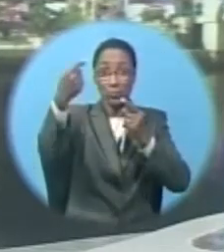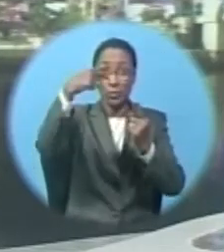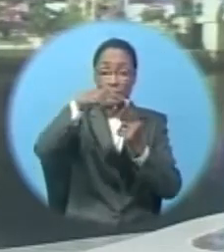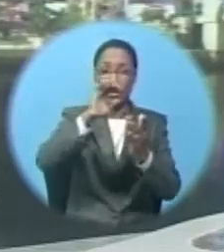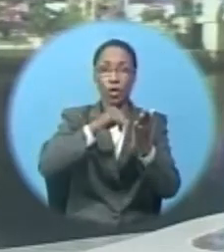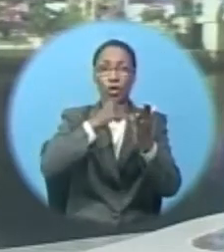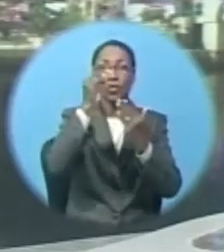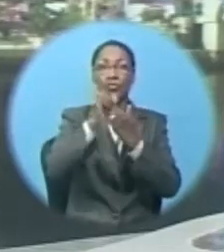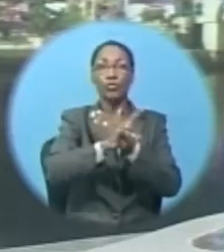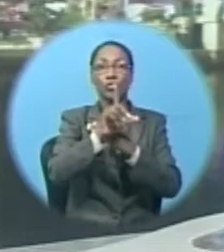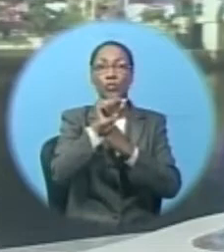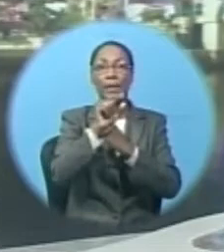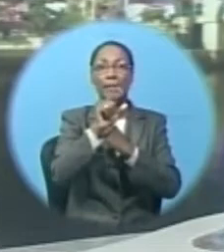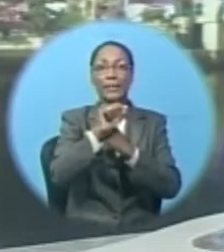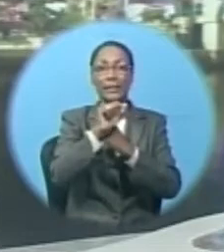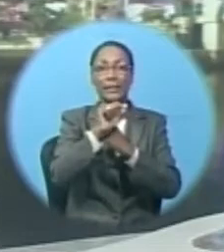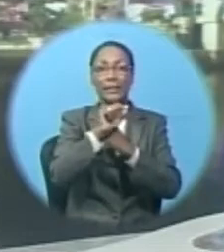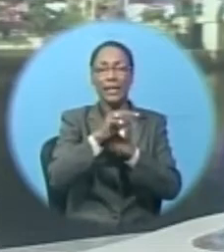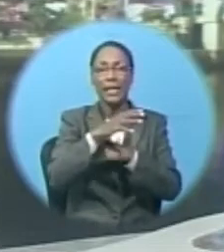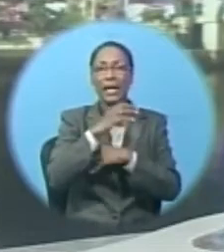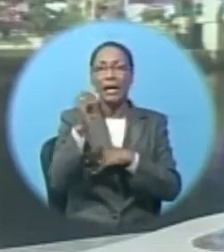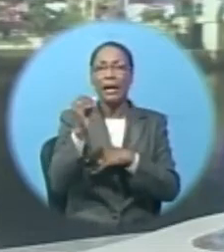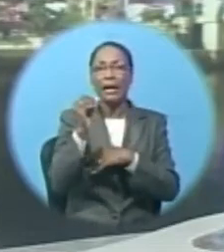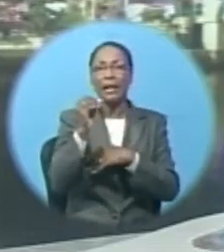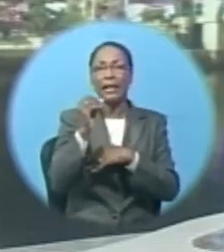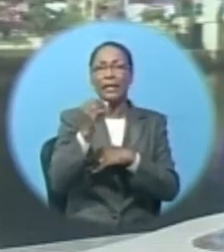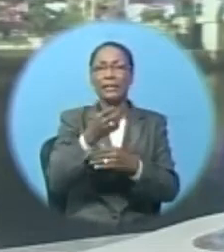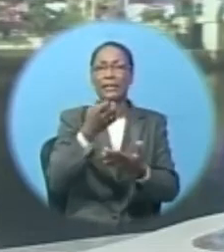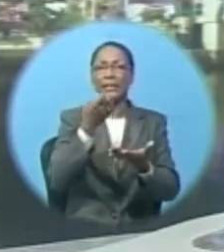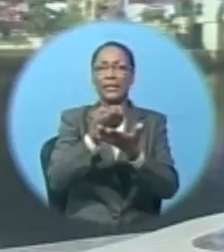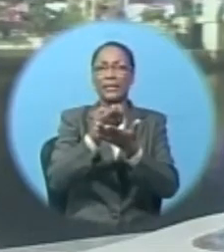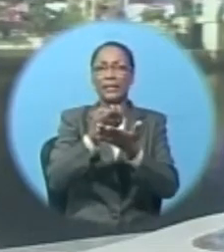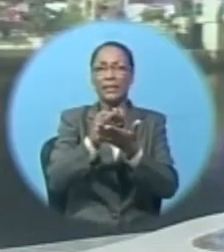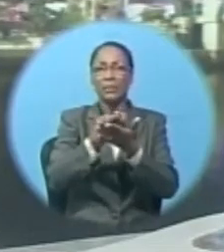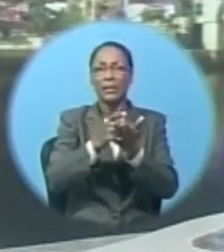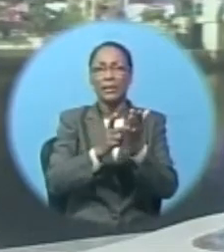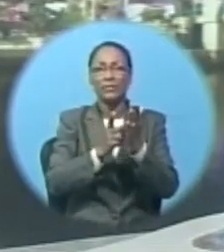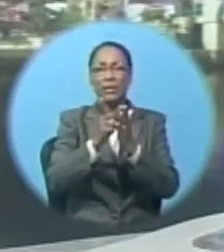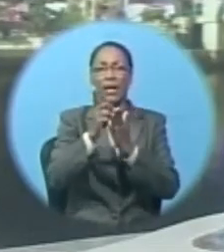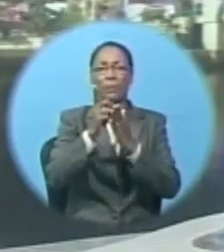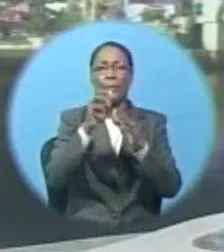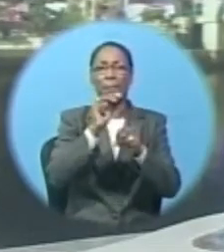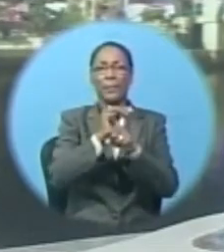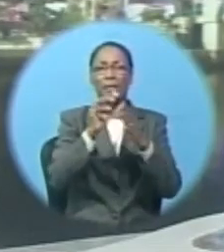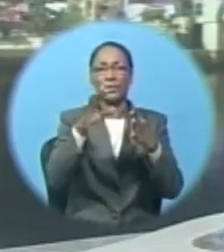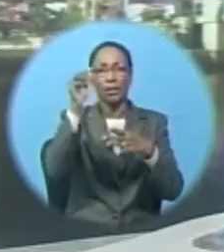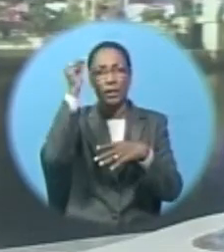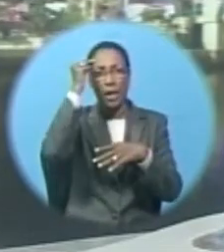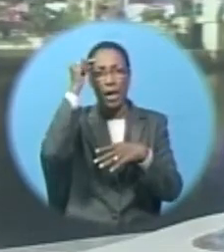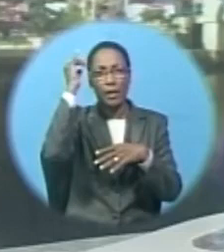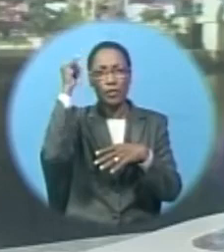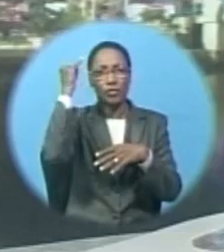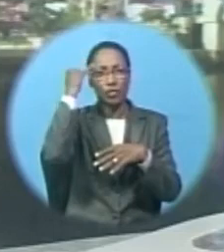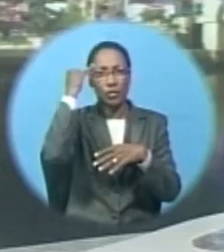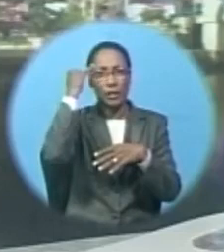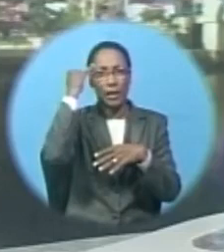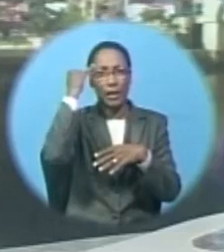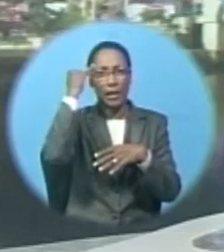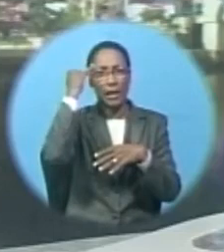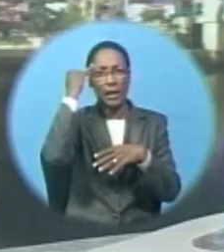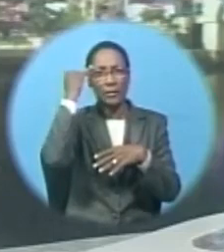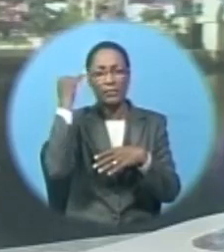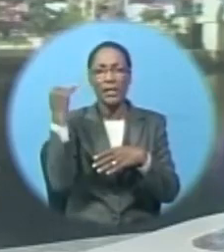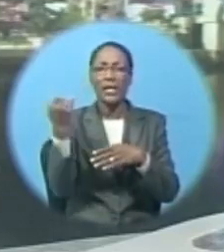by Castries Southeast MP and Economic Development Minister Guy Joseph. His presentation capped off a